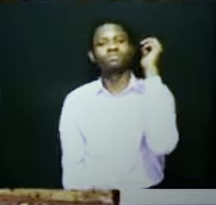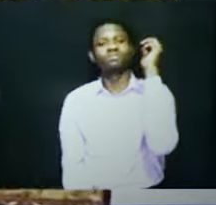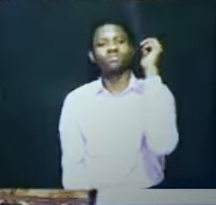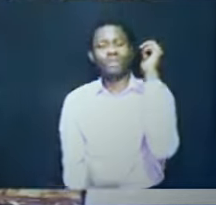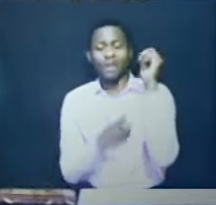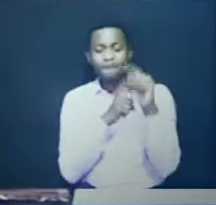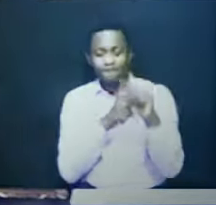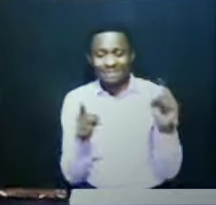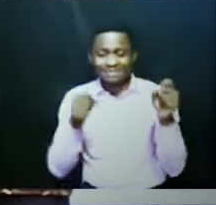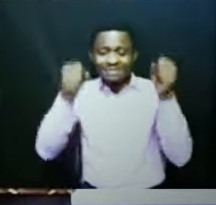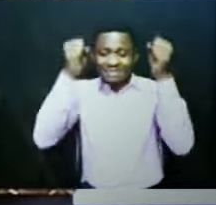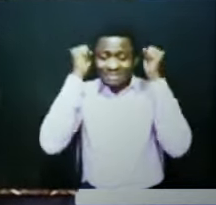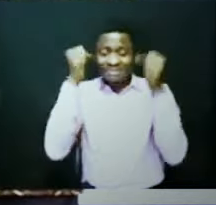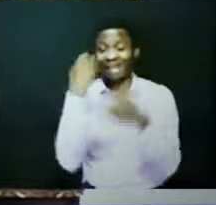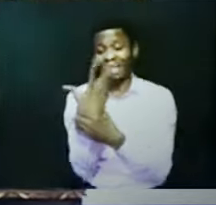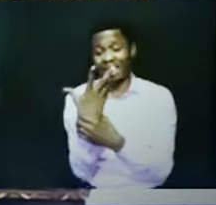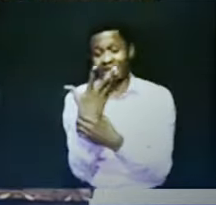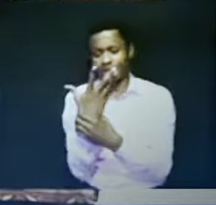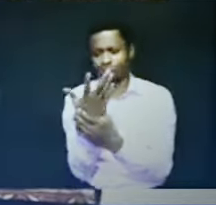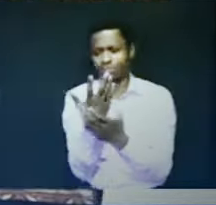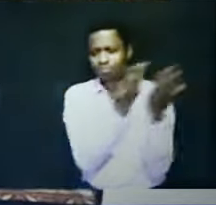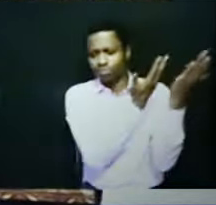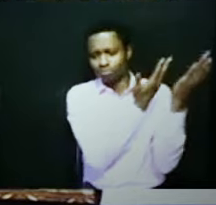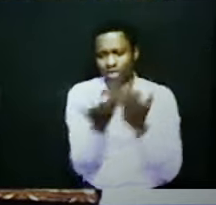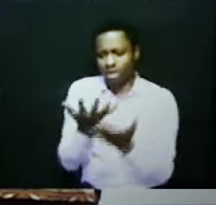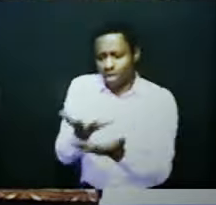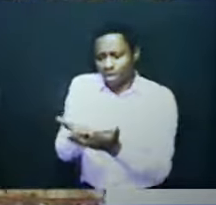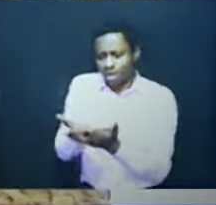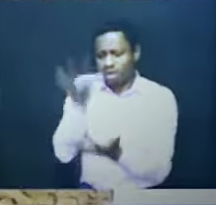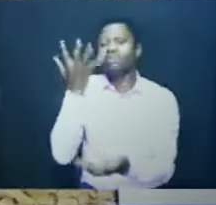But diligent hands brings